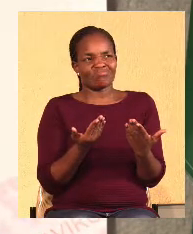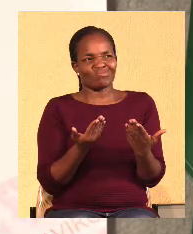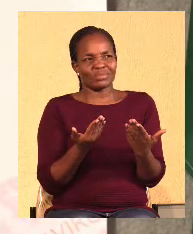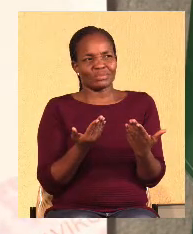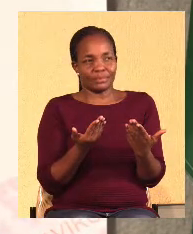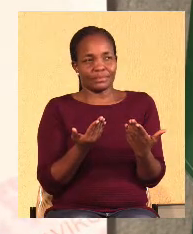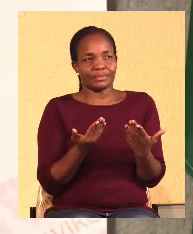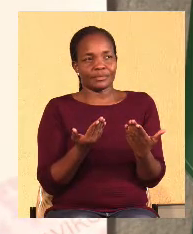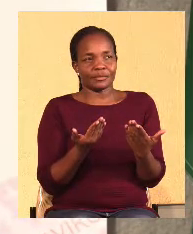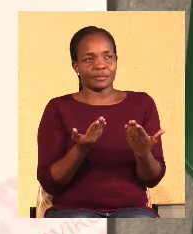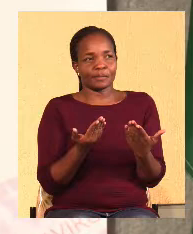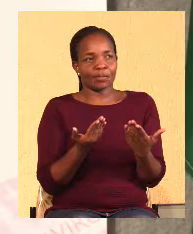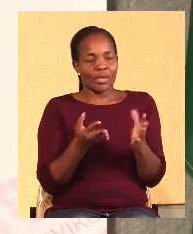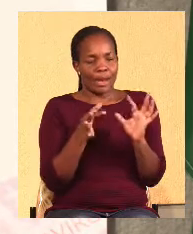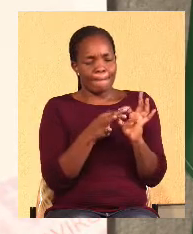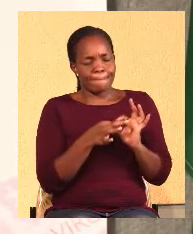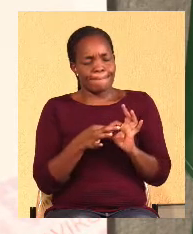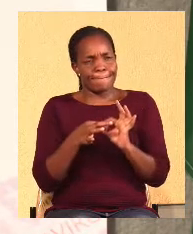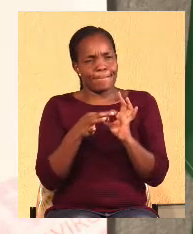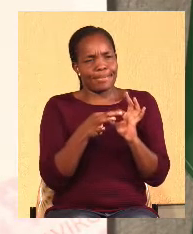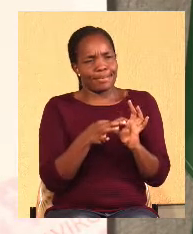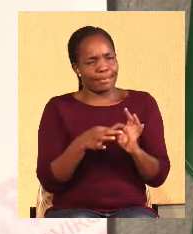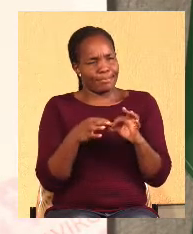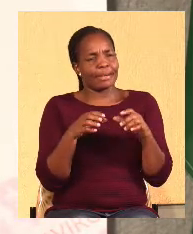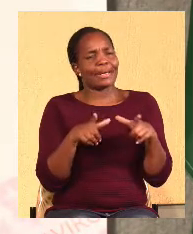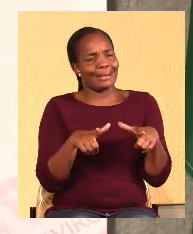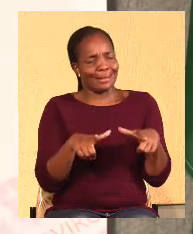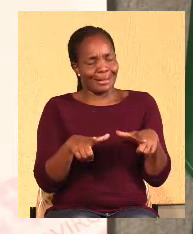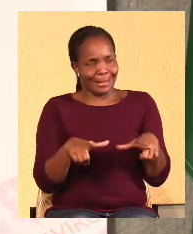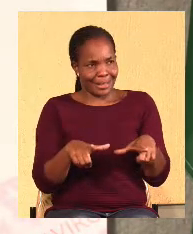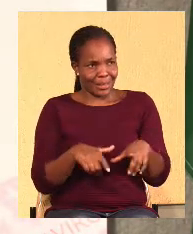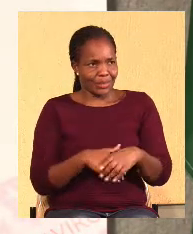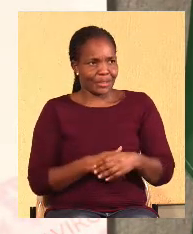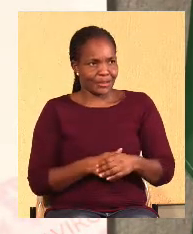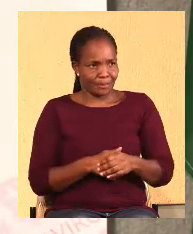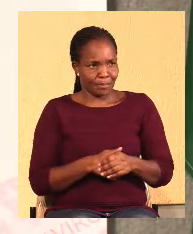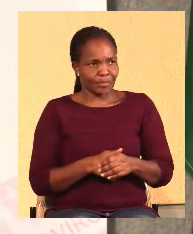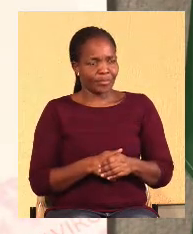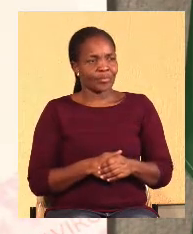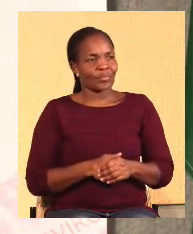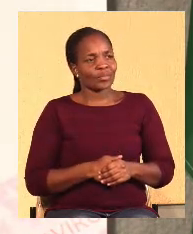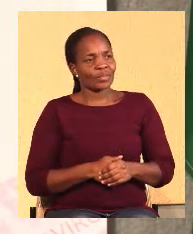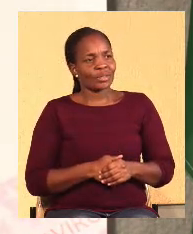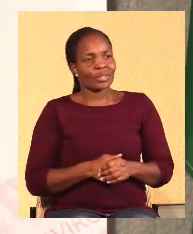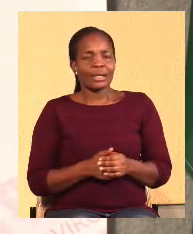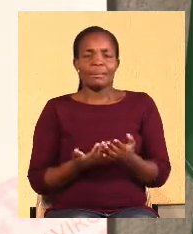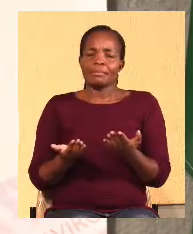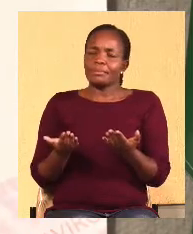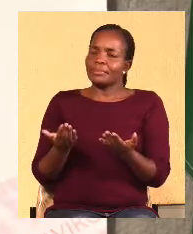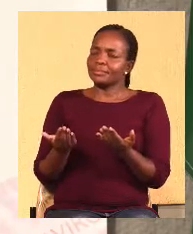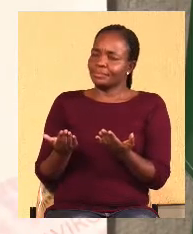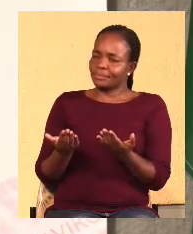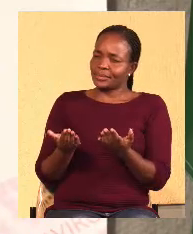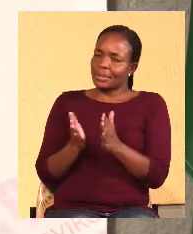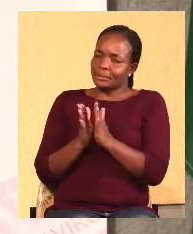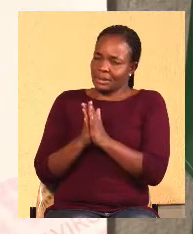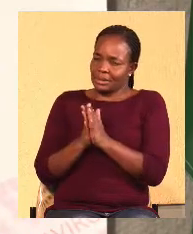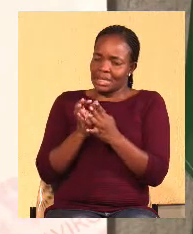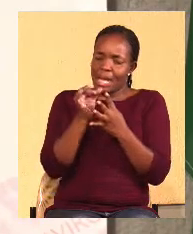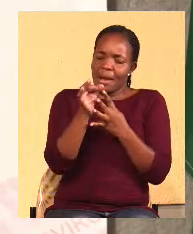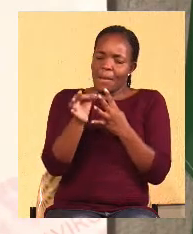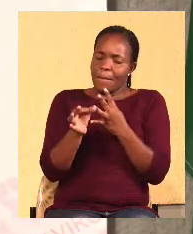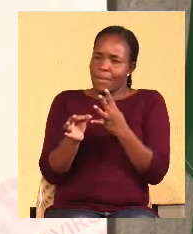it is very much collaborative language that is used as opposed to coercive language. Can you explain to us and to the